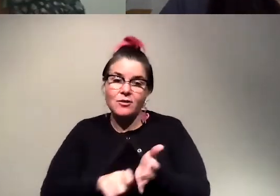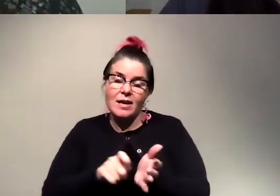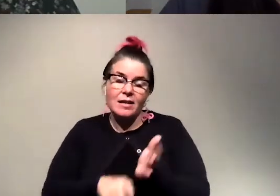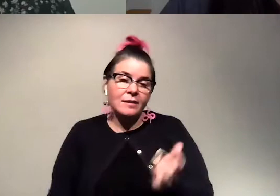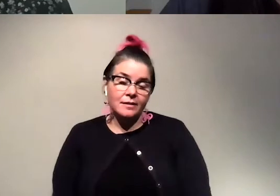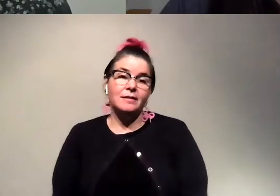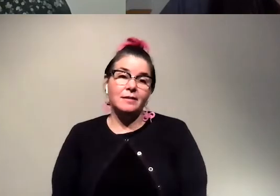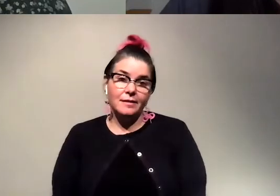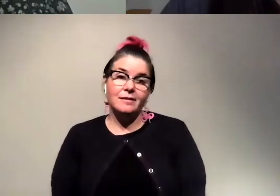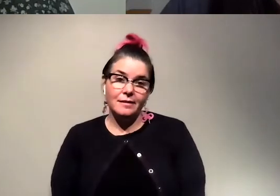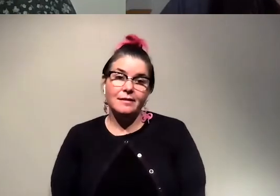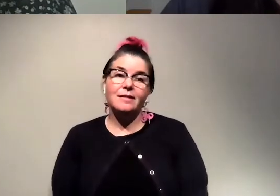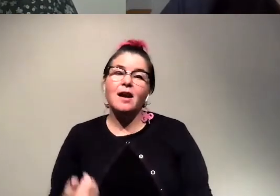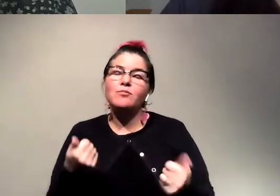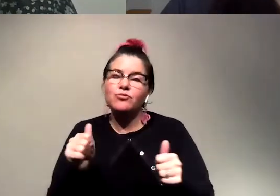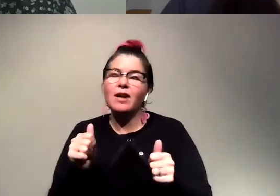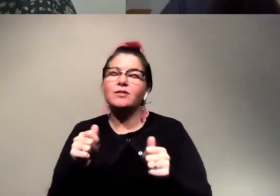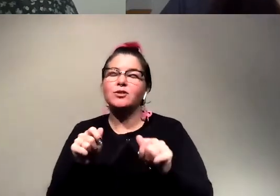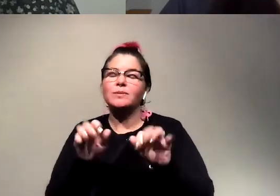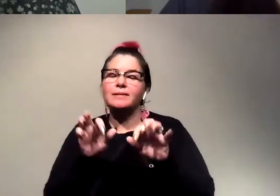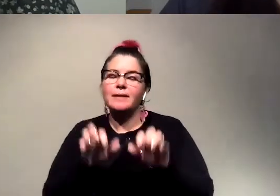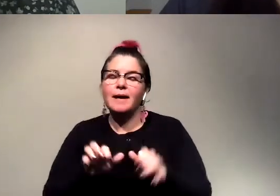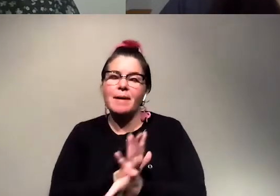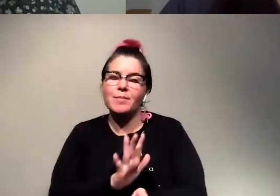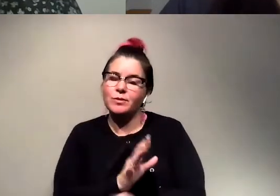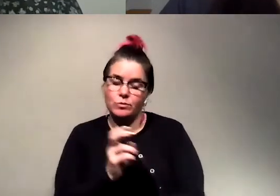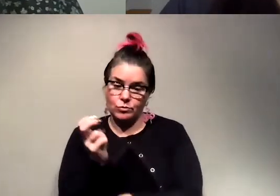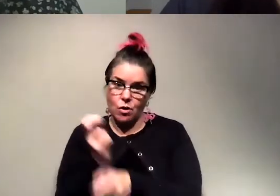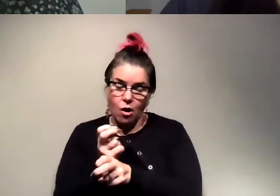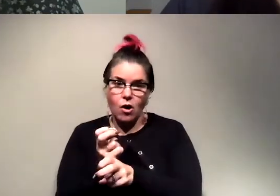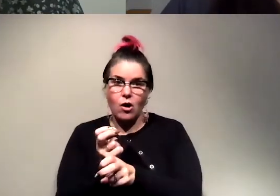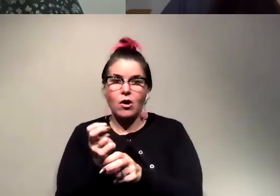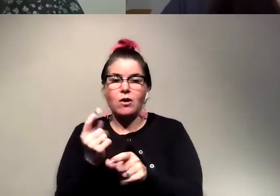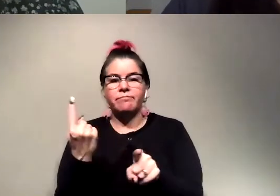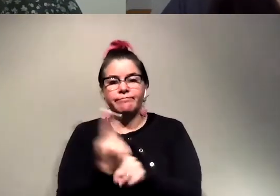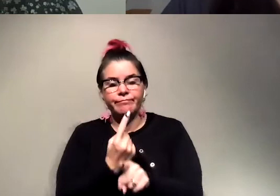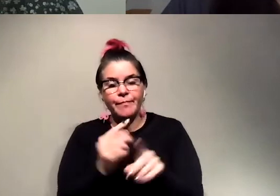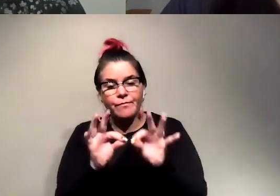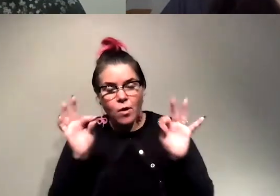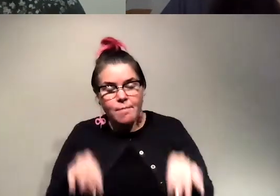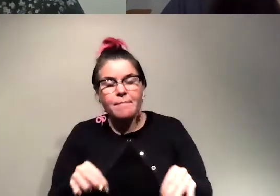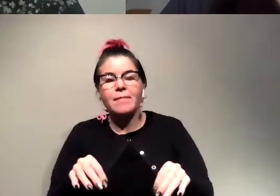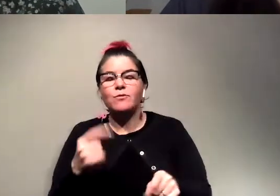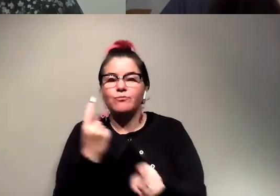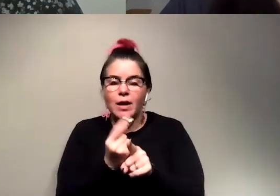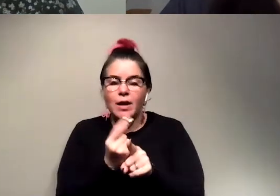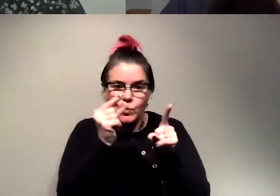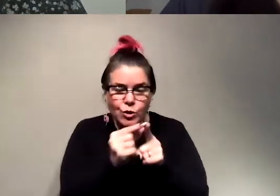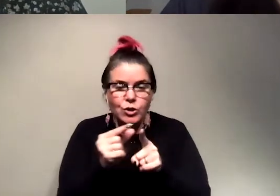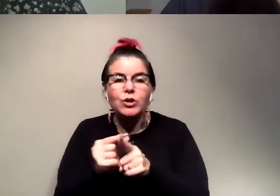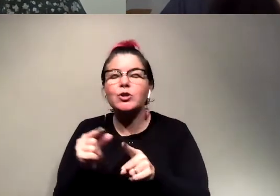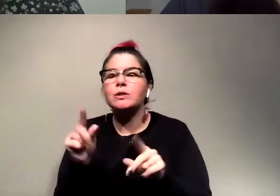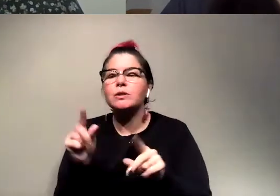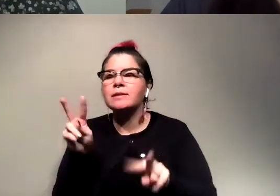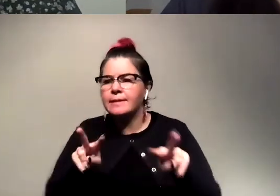Because I'm trying to write a paper and it's really hard, like putting it in the proper format, finding all the words, looking at this data and